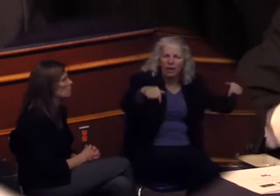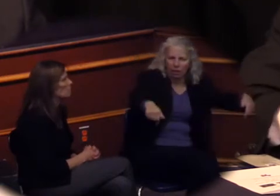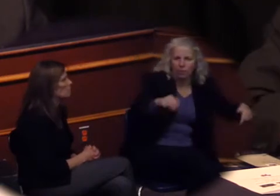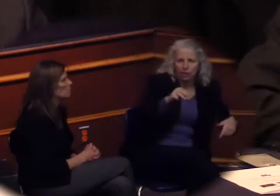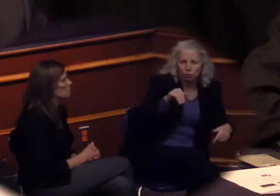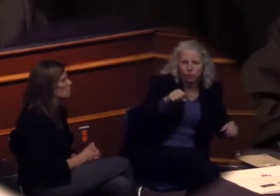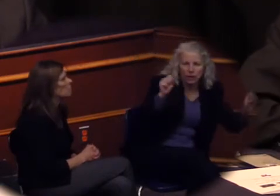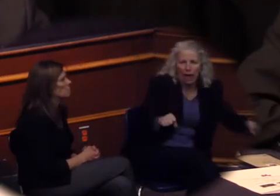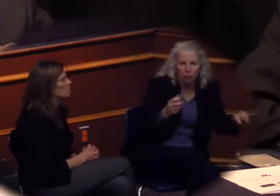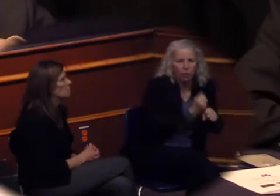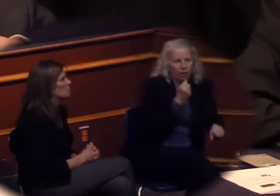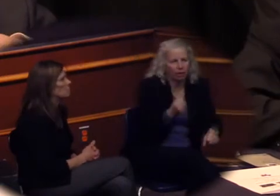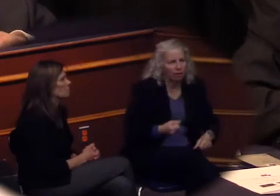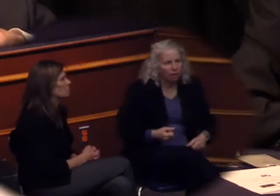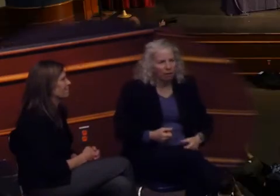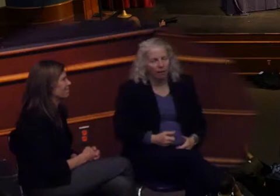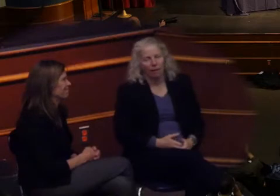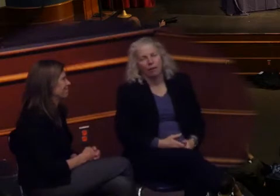can win in Massachusetts.